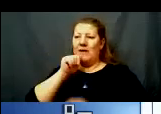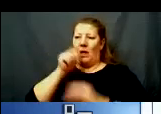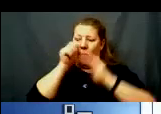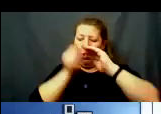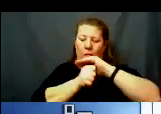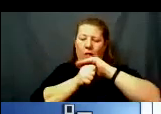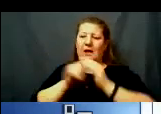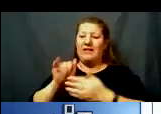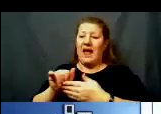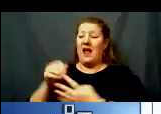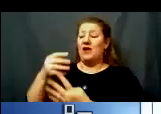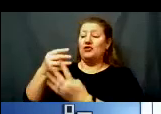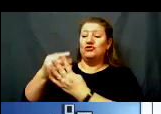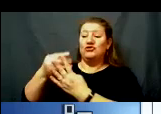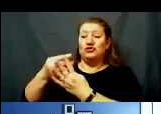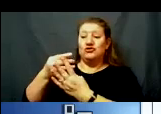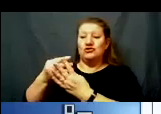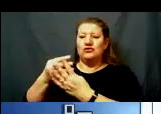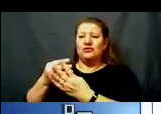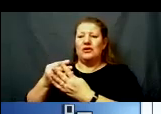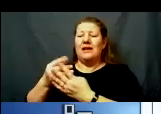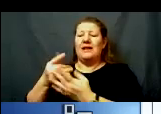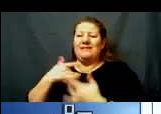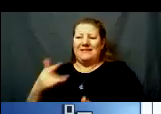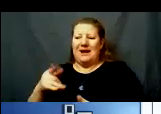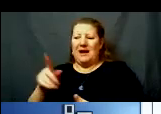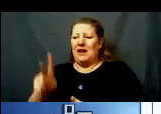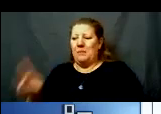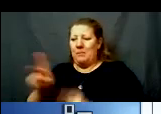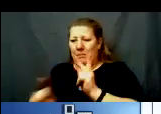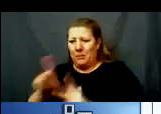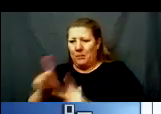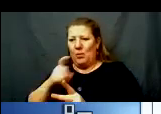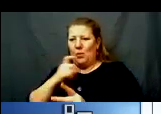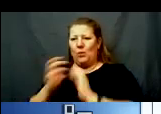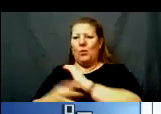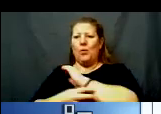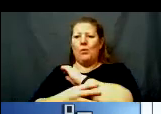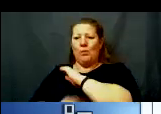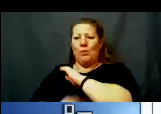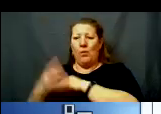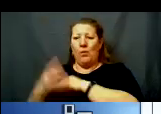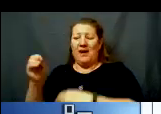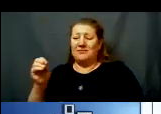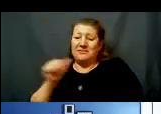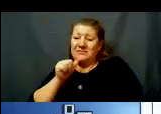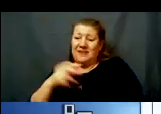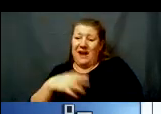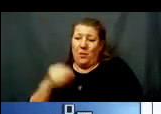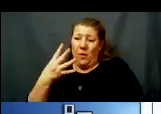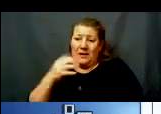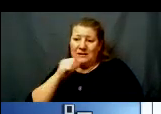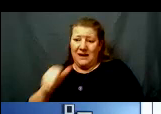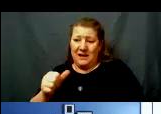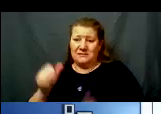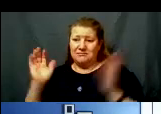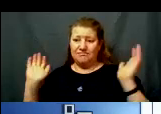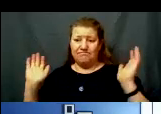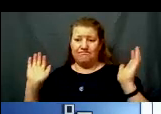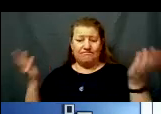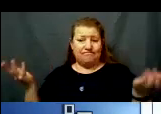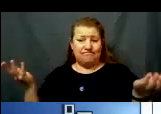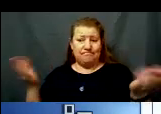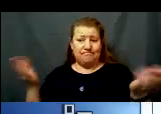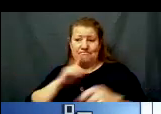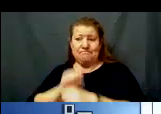made up of people who are very poor and mostly non-white, full stop. It's also the case